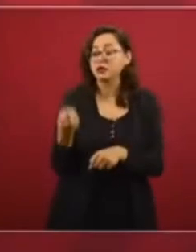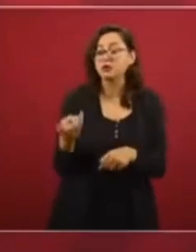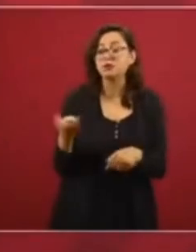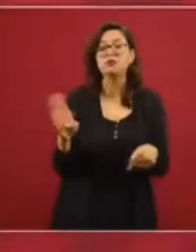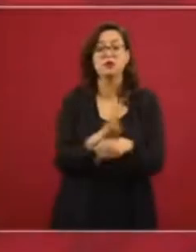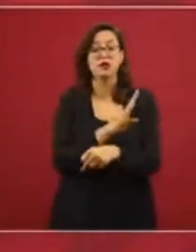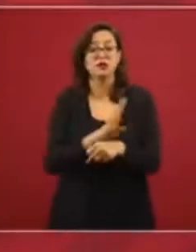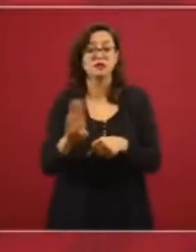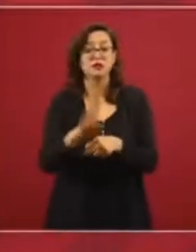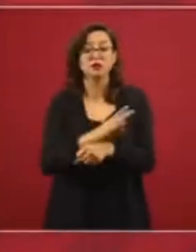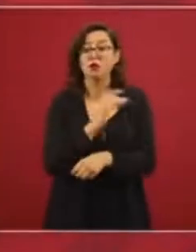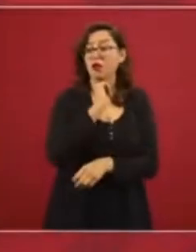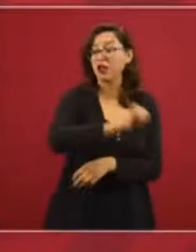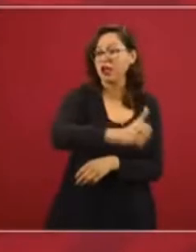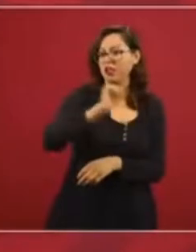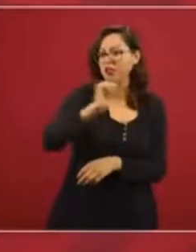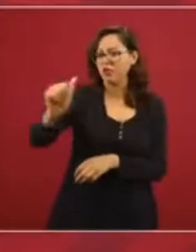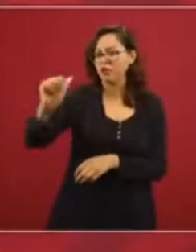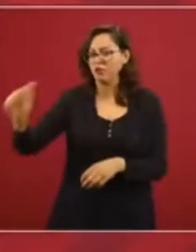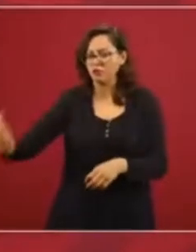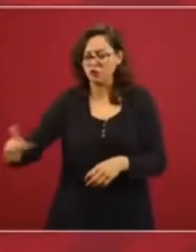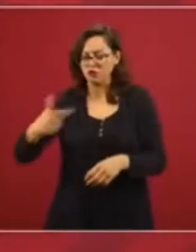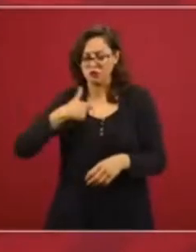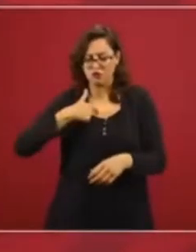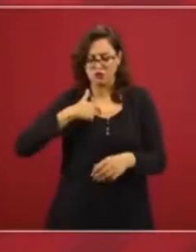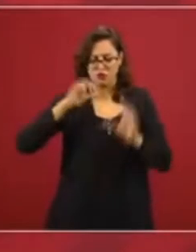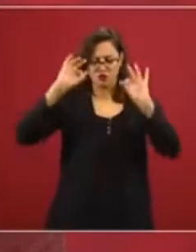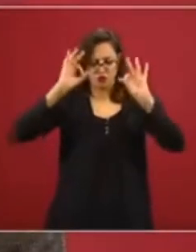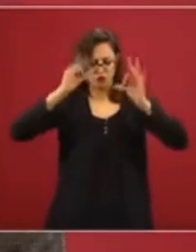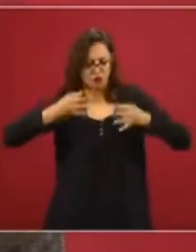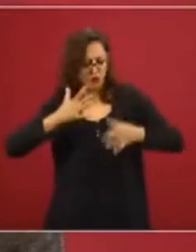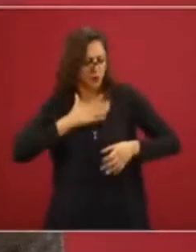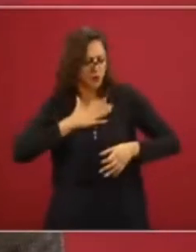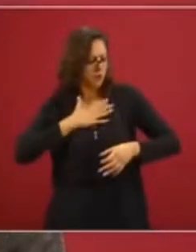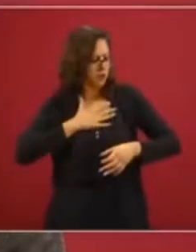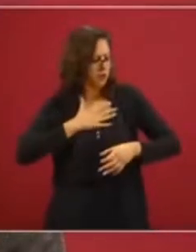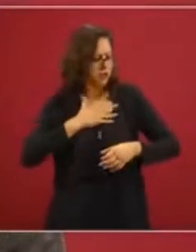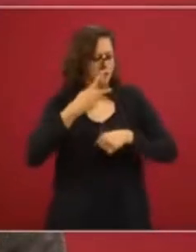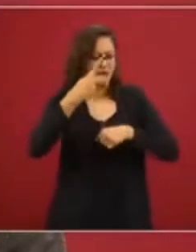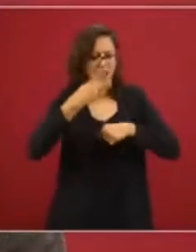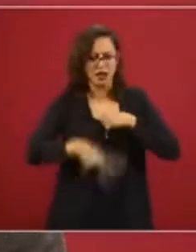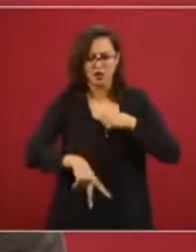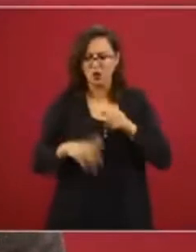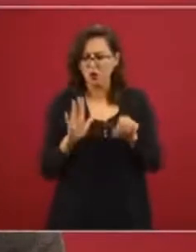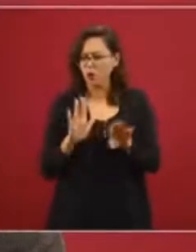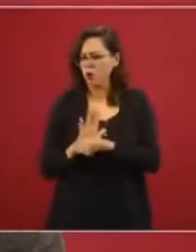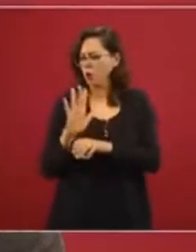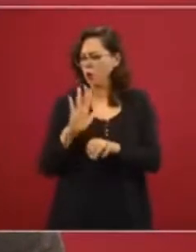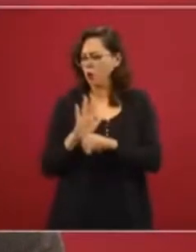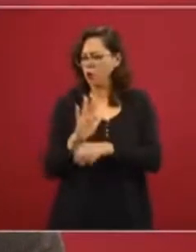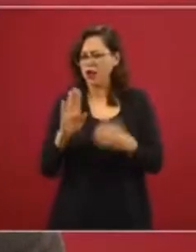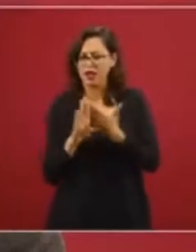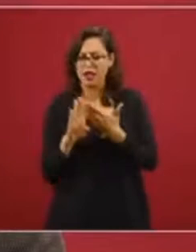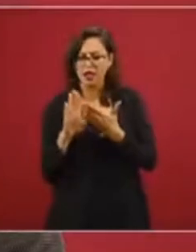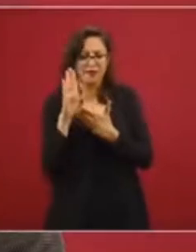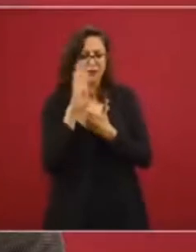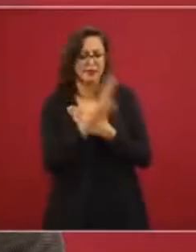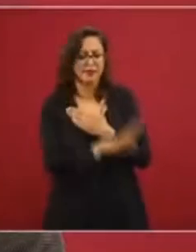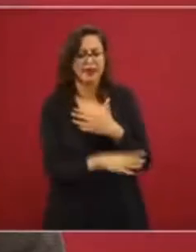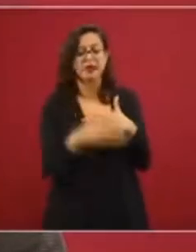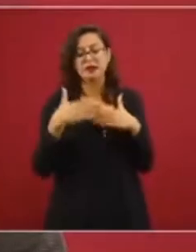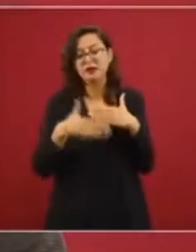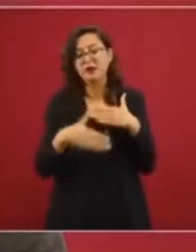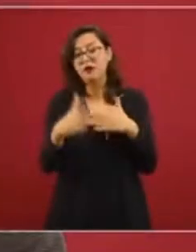nuestros propios riesgos y cómo entenderlos, cómo cuidarlos y cómo hacia el futuro prevenir lo